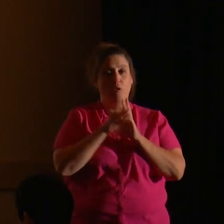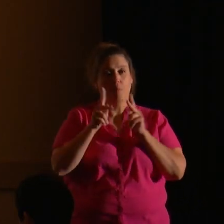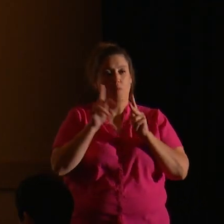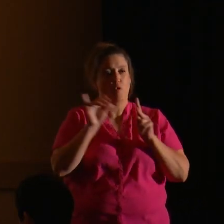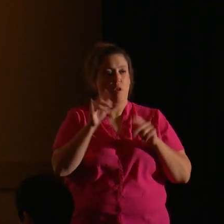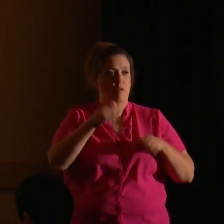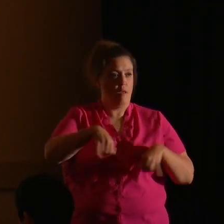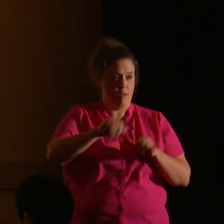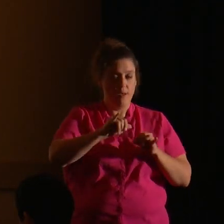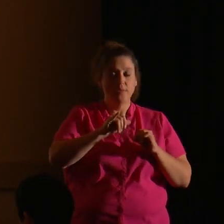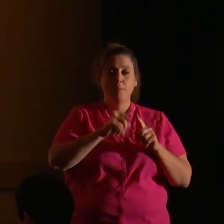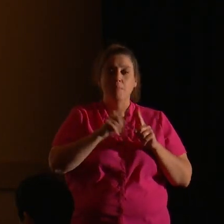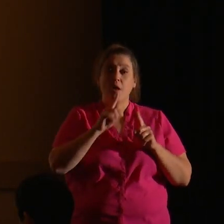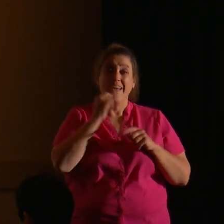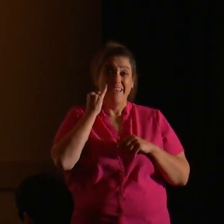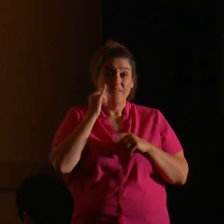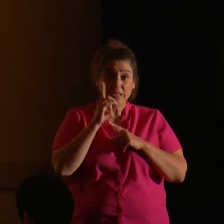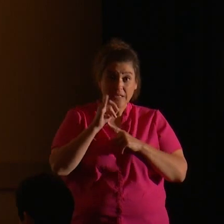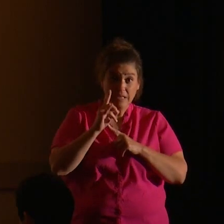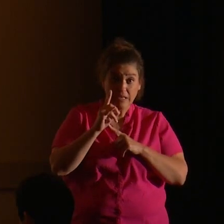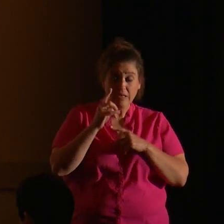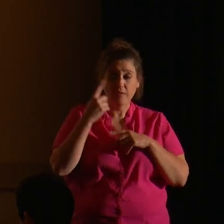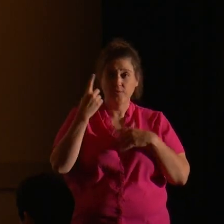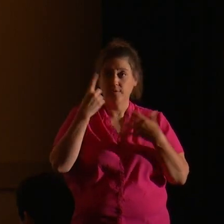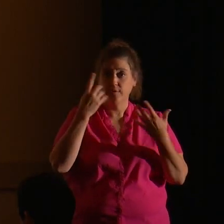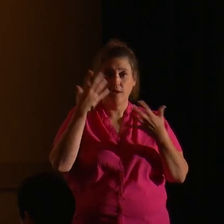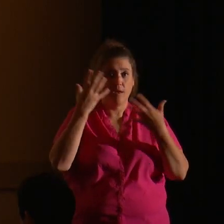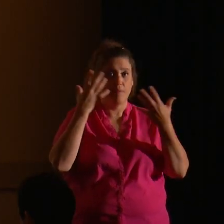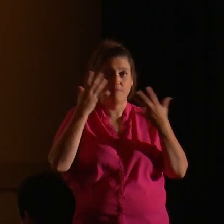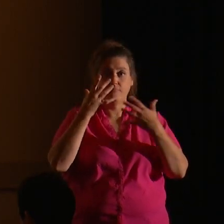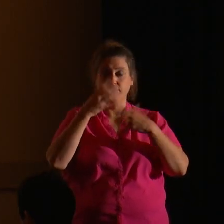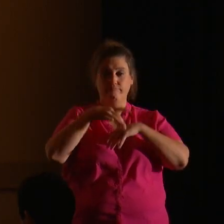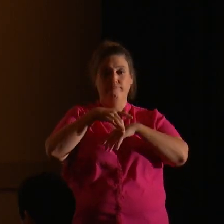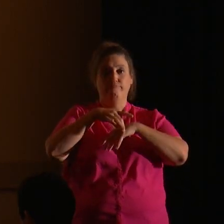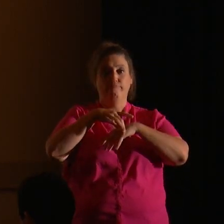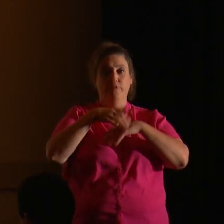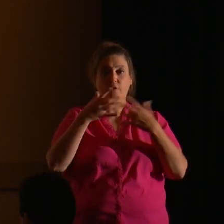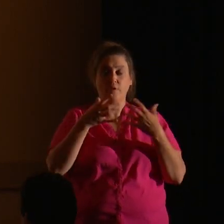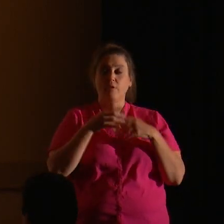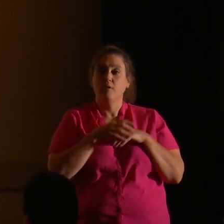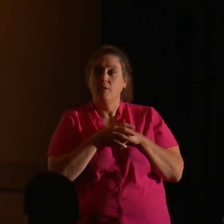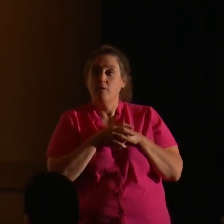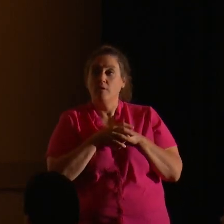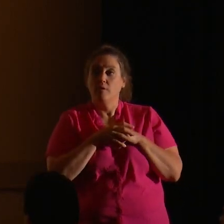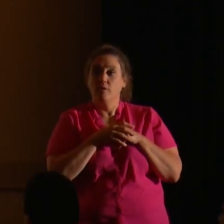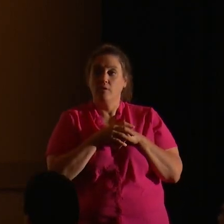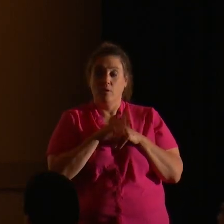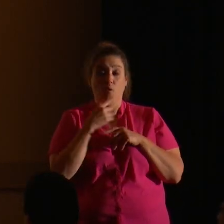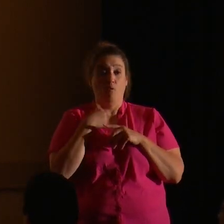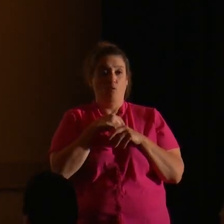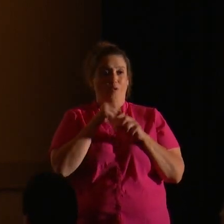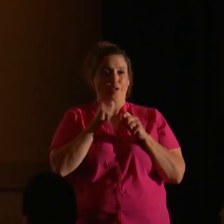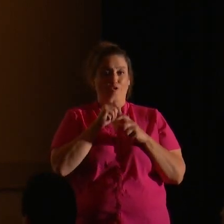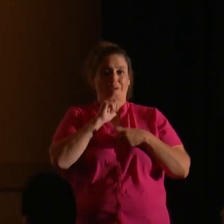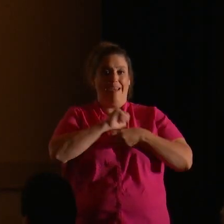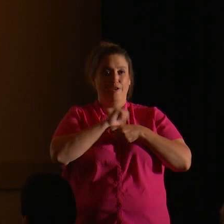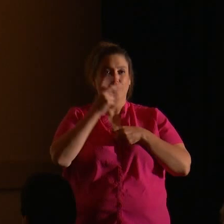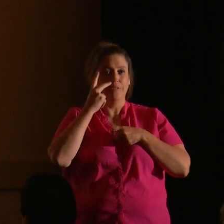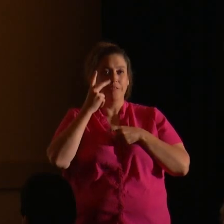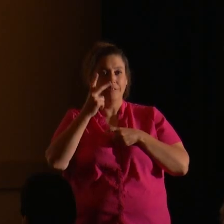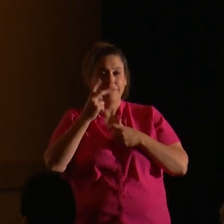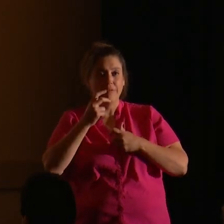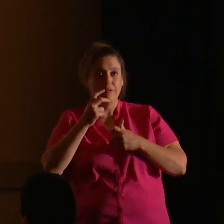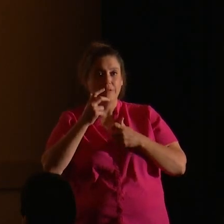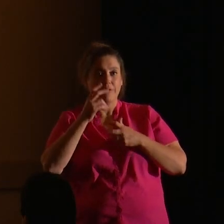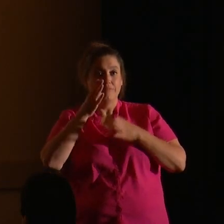But if it did, if on some planet evolution proceeded to the point of producing intelligence, and